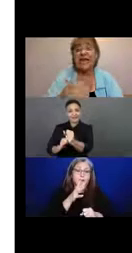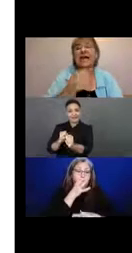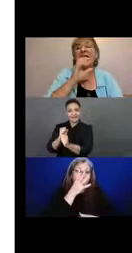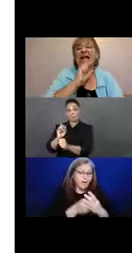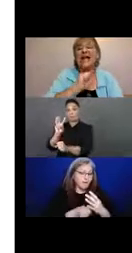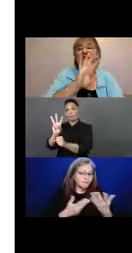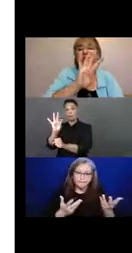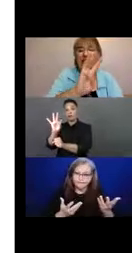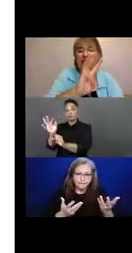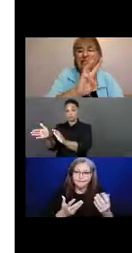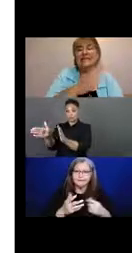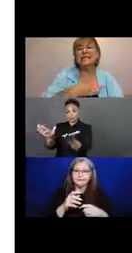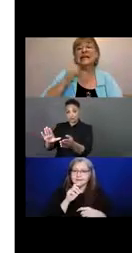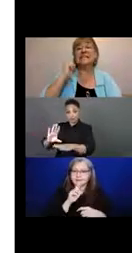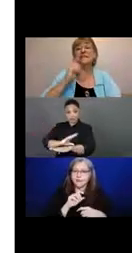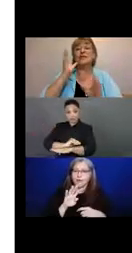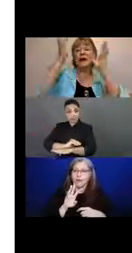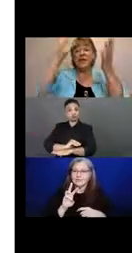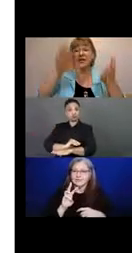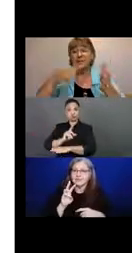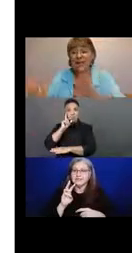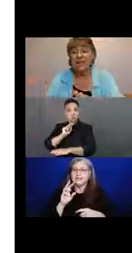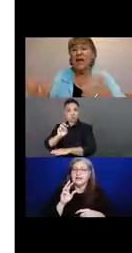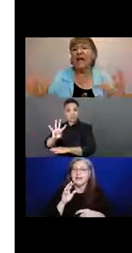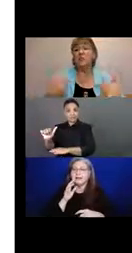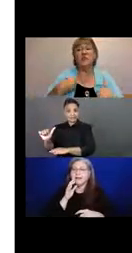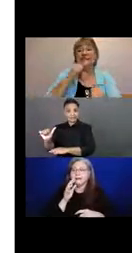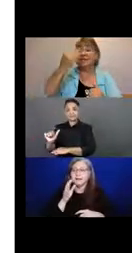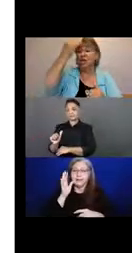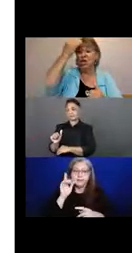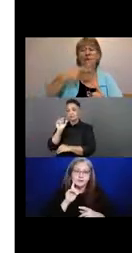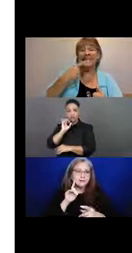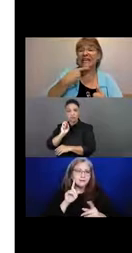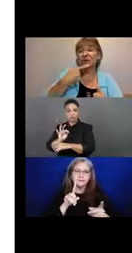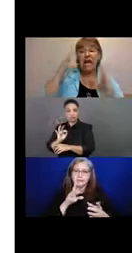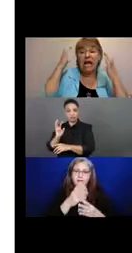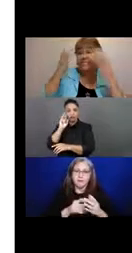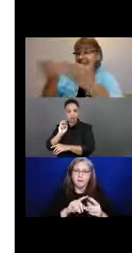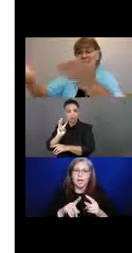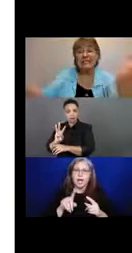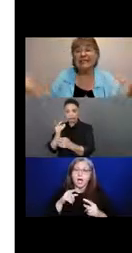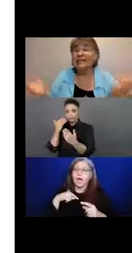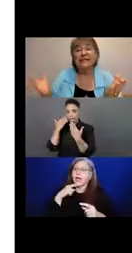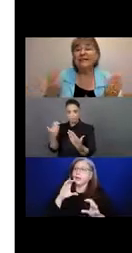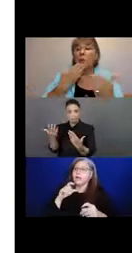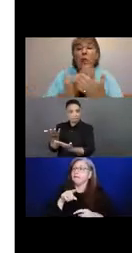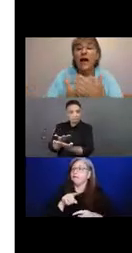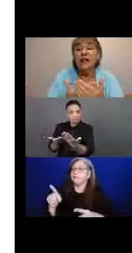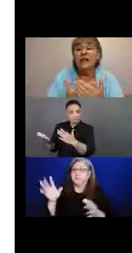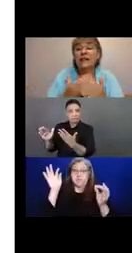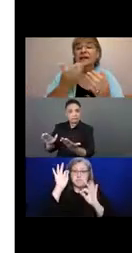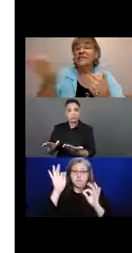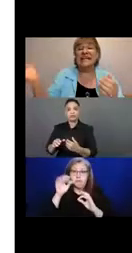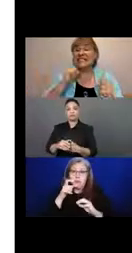away, age 46, my deaf grandparents passed away. We didn't know the hearing cousins